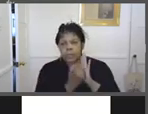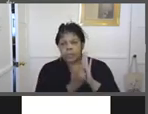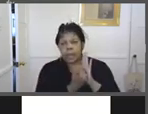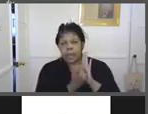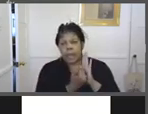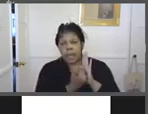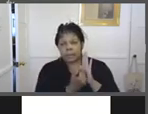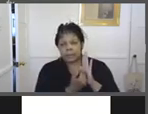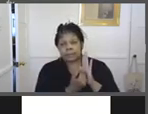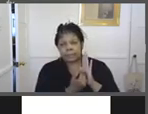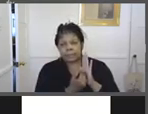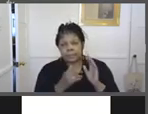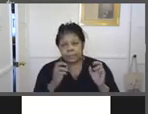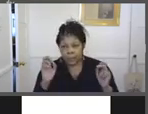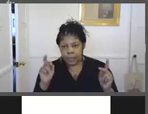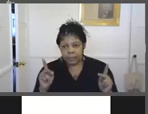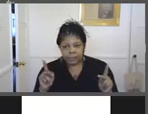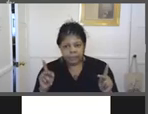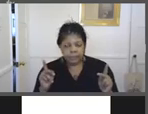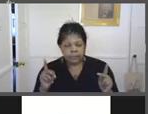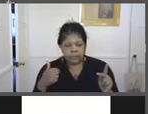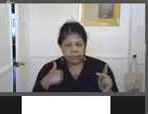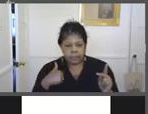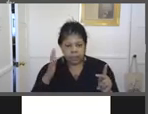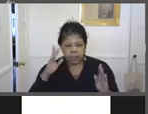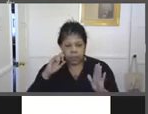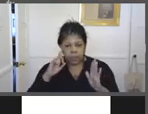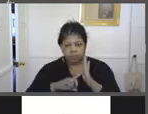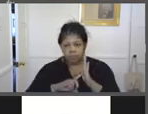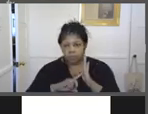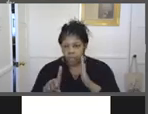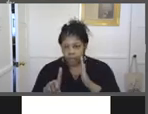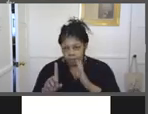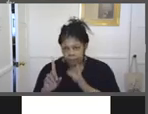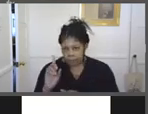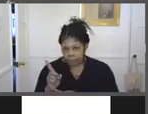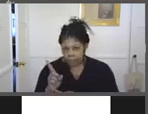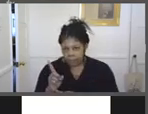Okie doke. So let me check for a minute here.